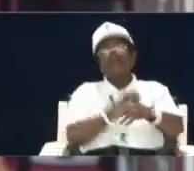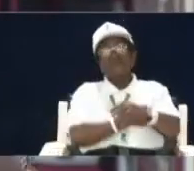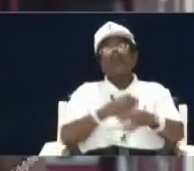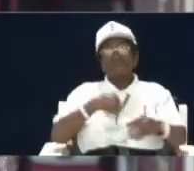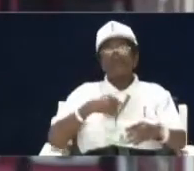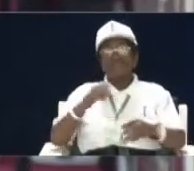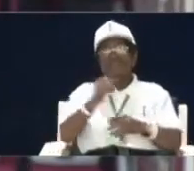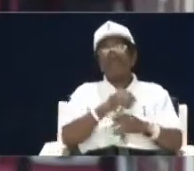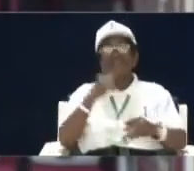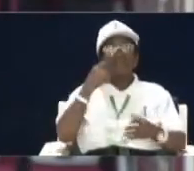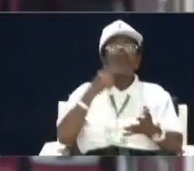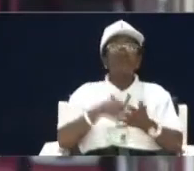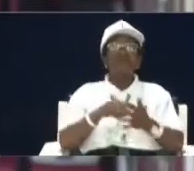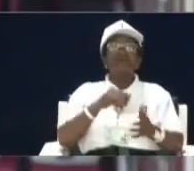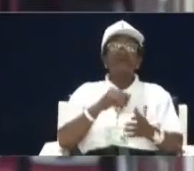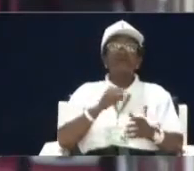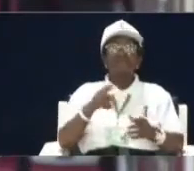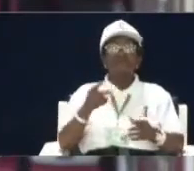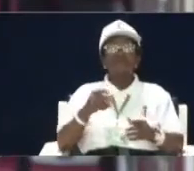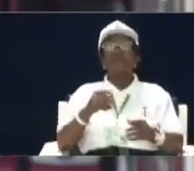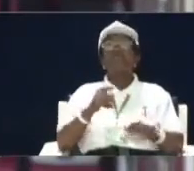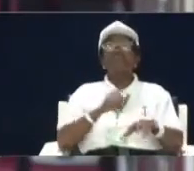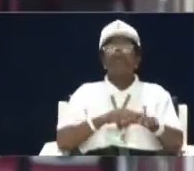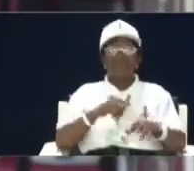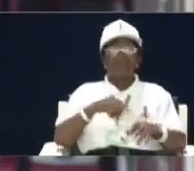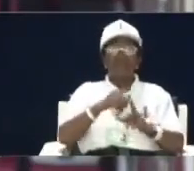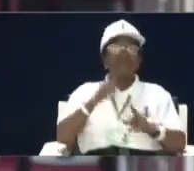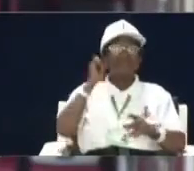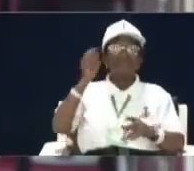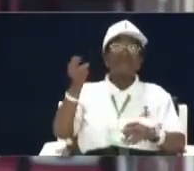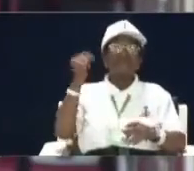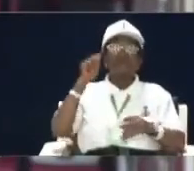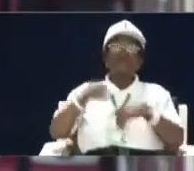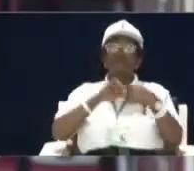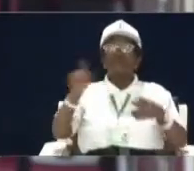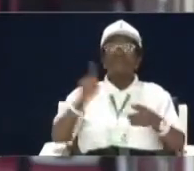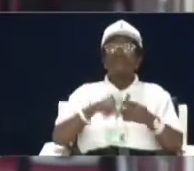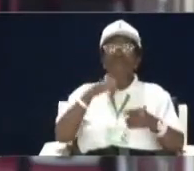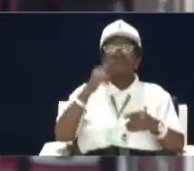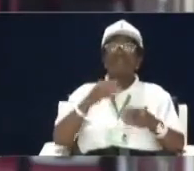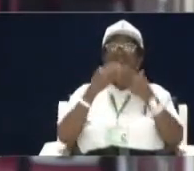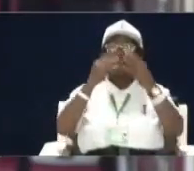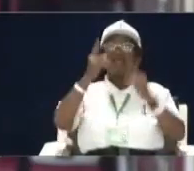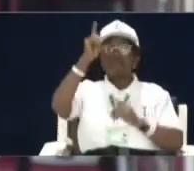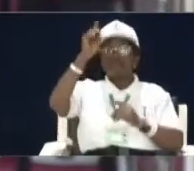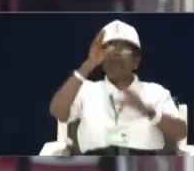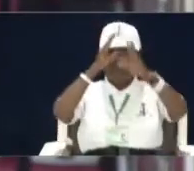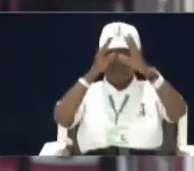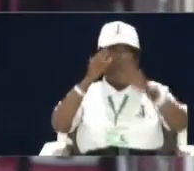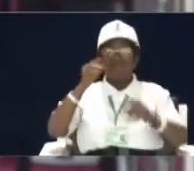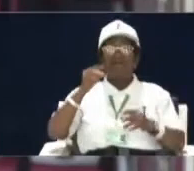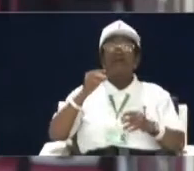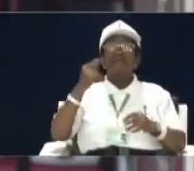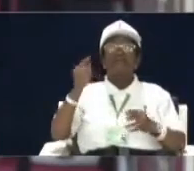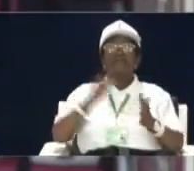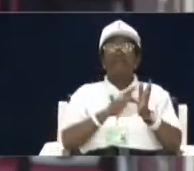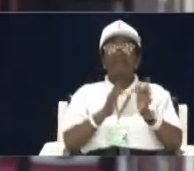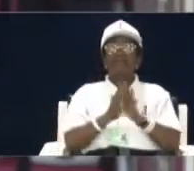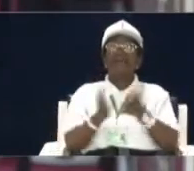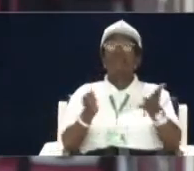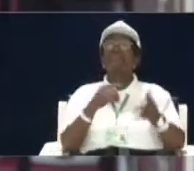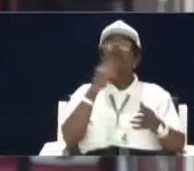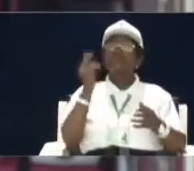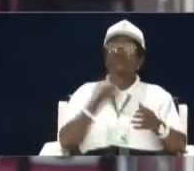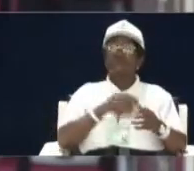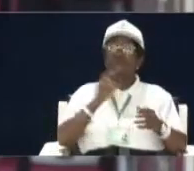The second time when he was going to say thank you to God, the Bible tells us in 2 Chronicles chapter 7, verse